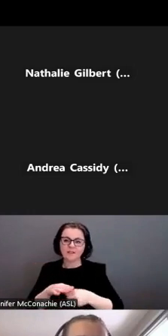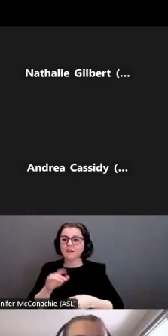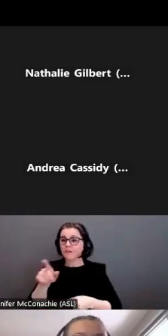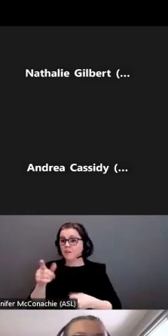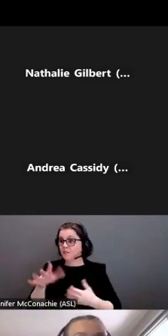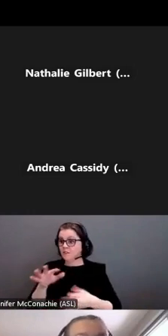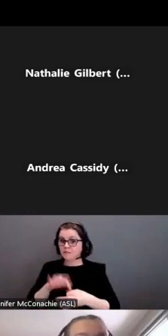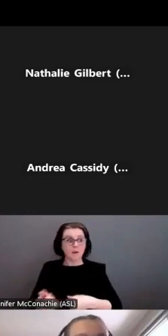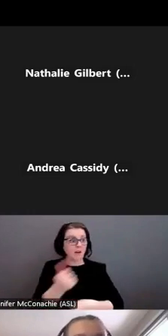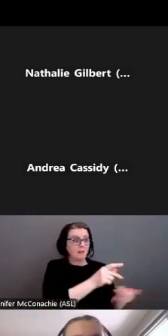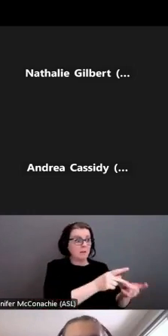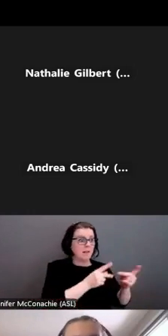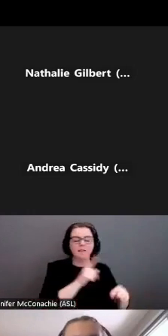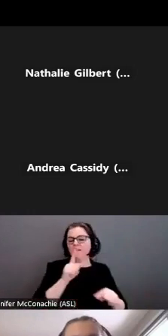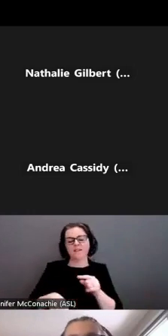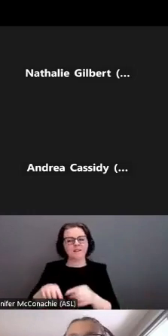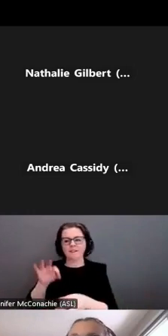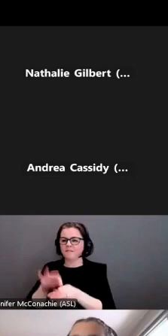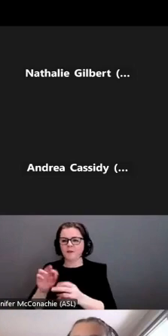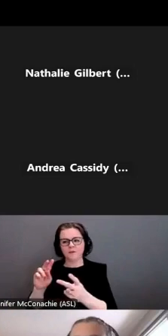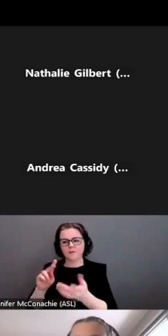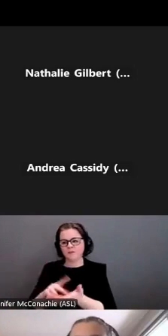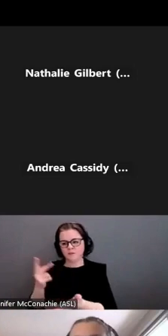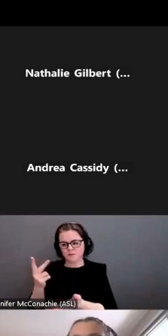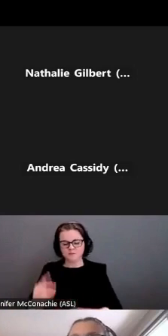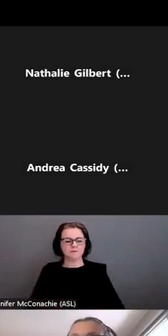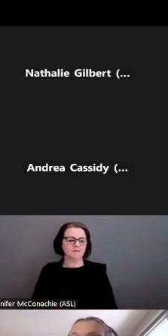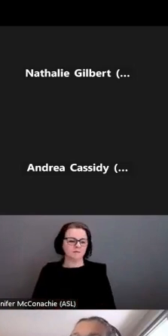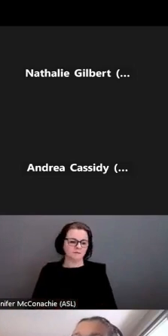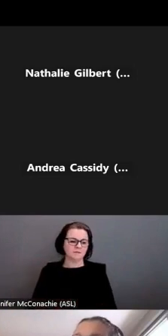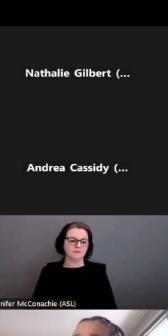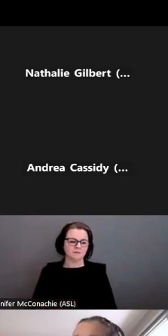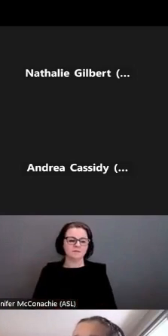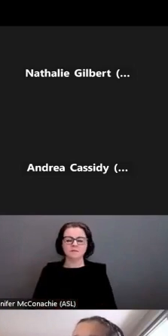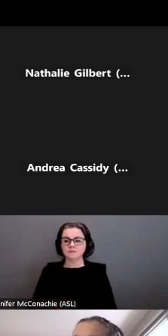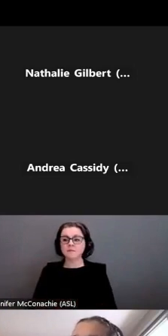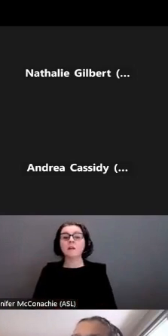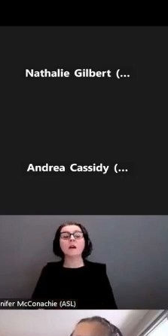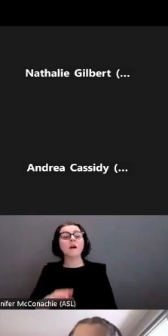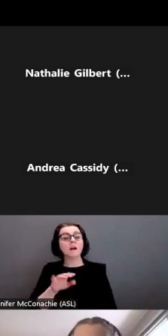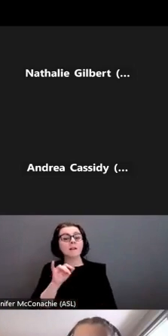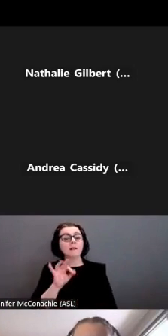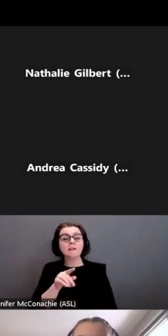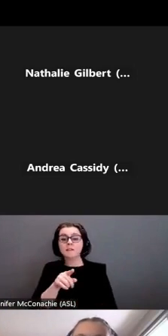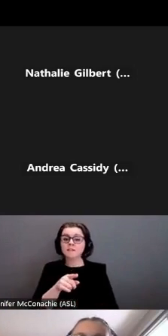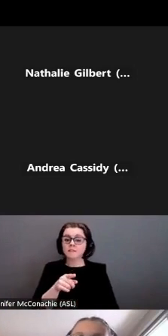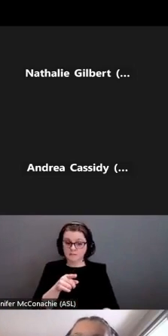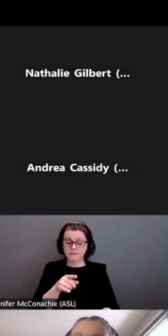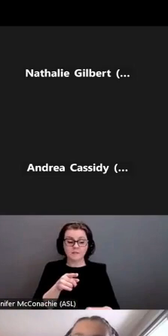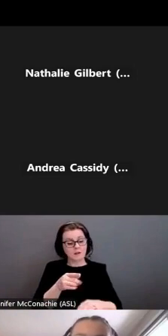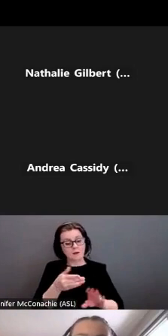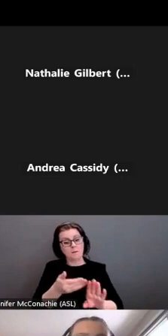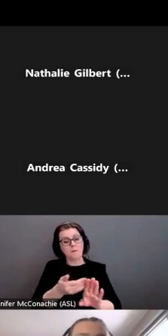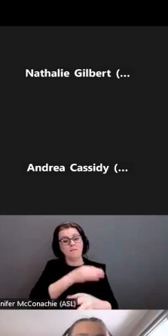time. Or I also mentioned that if you take advantage of the vote by mail system, for example, you would